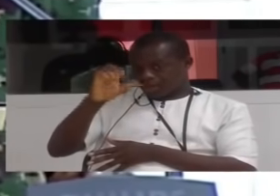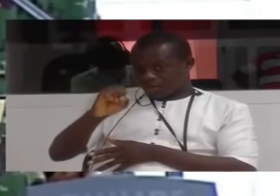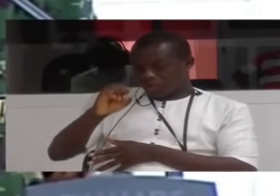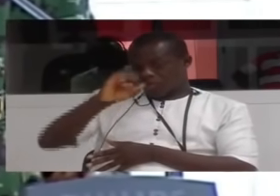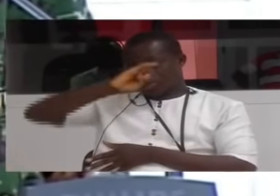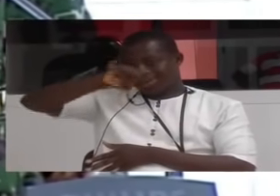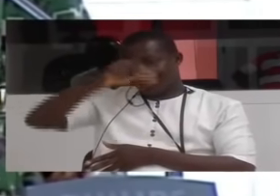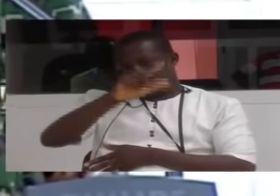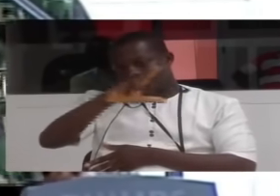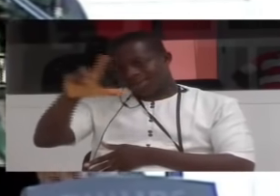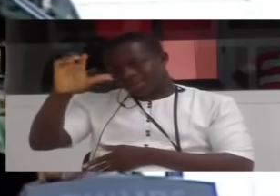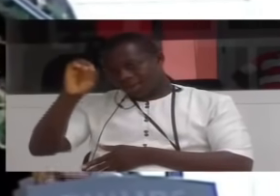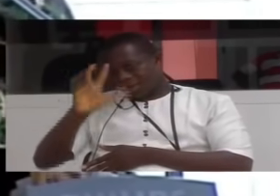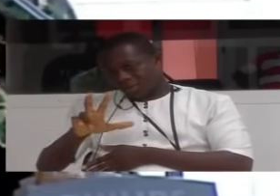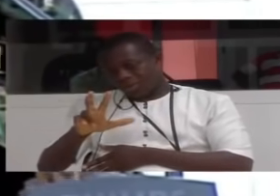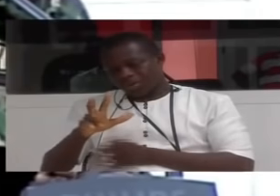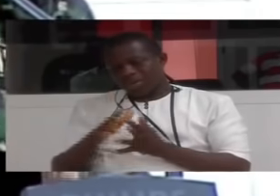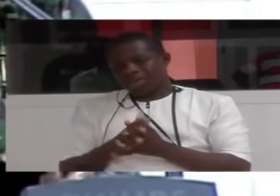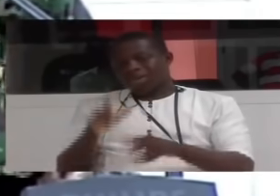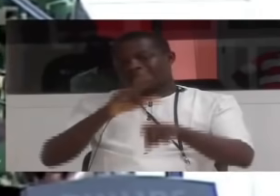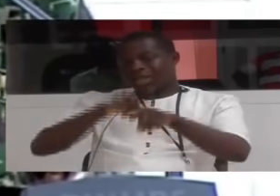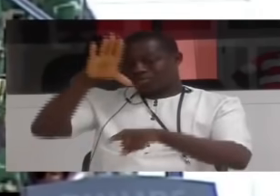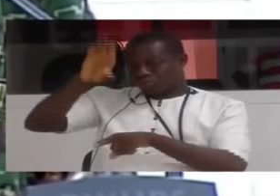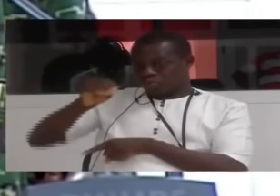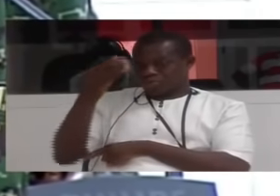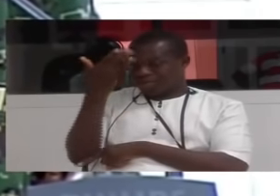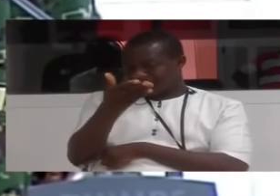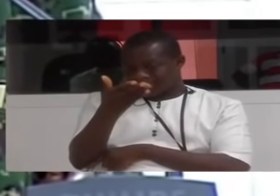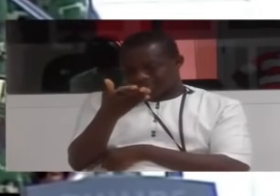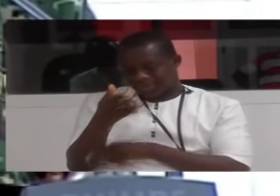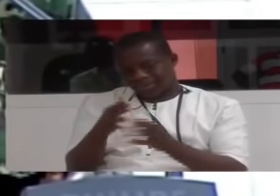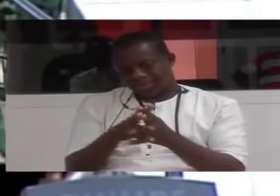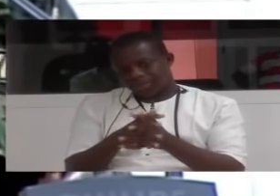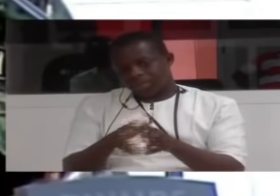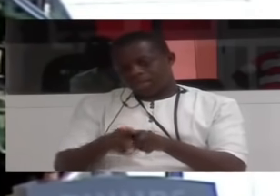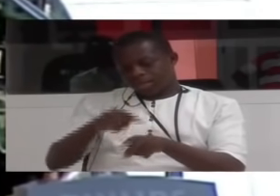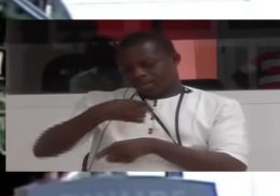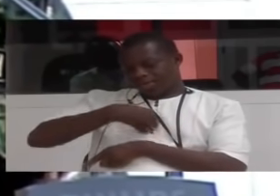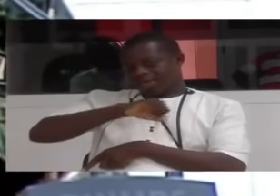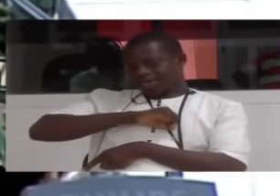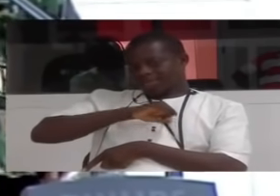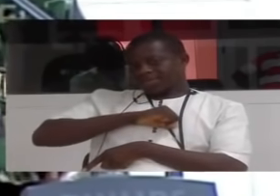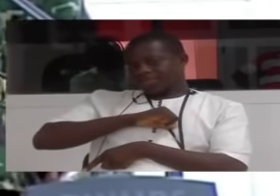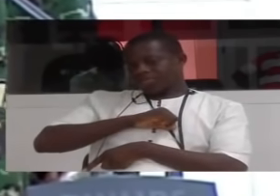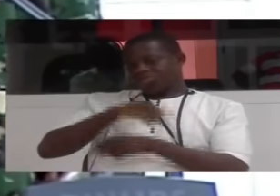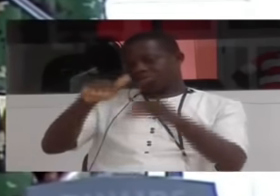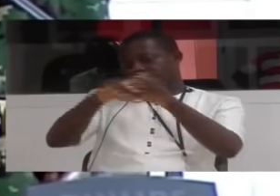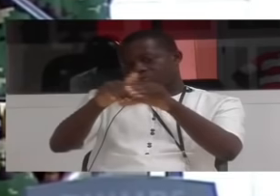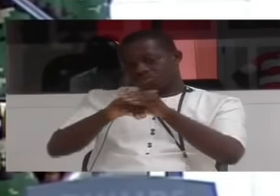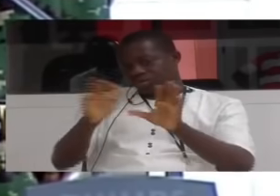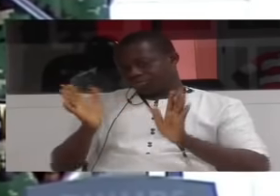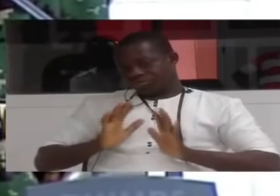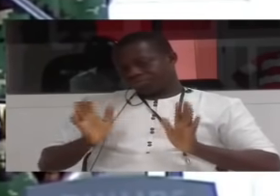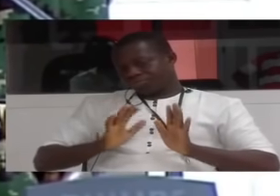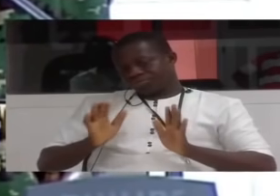but that Ilo Jallow biñ ko ko don def, when we were doing it, man time bobu bo nekuma ci patrol team. At